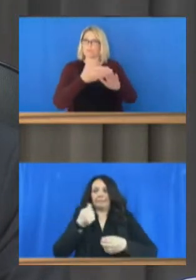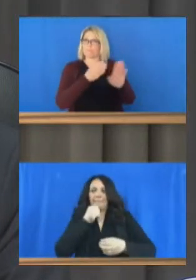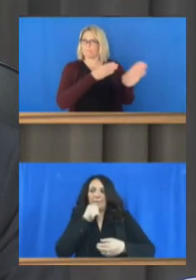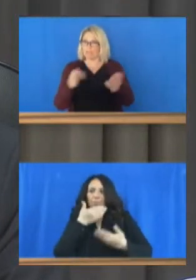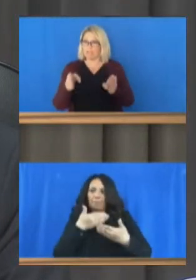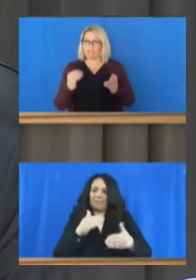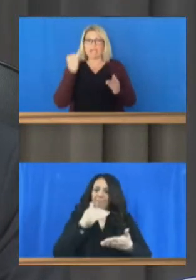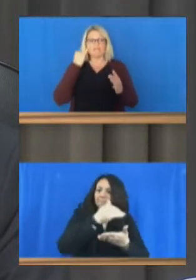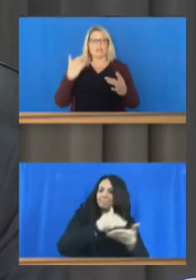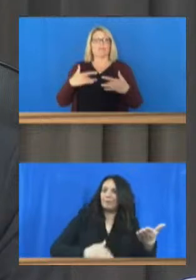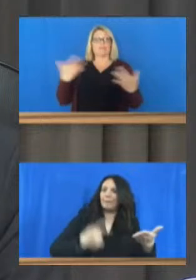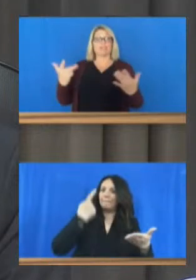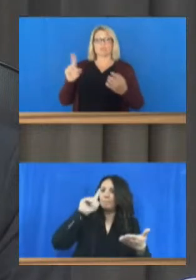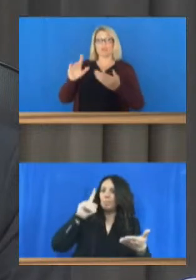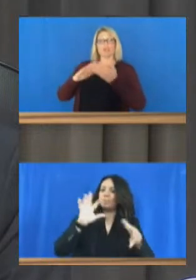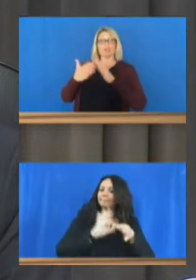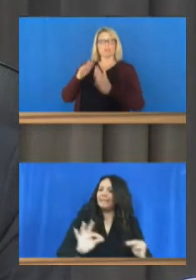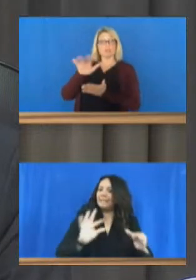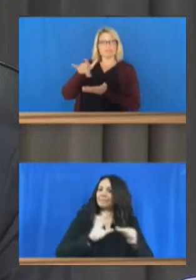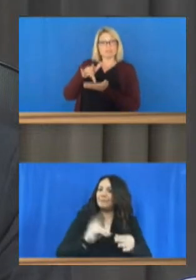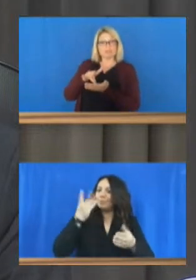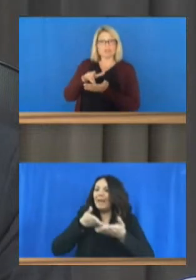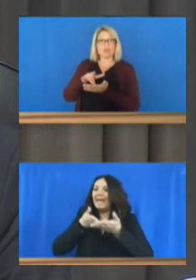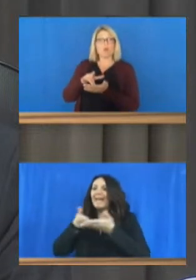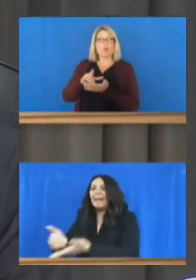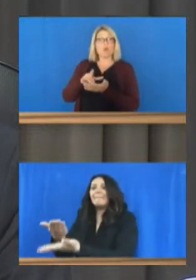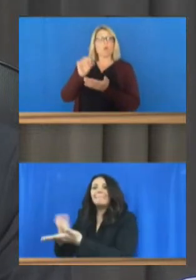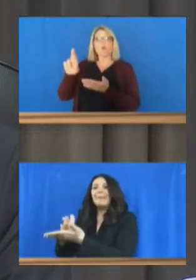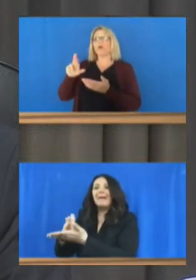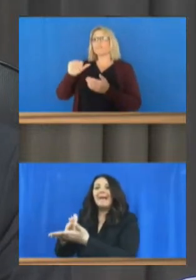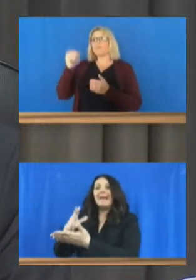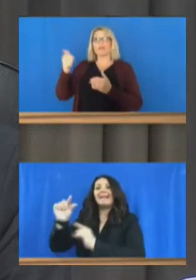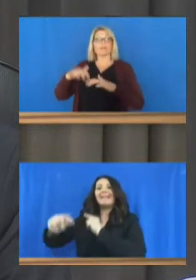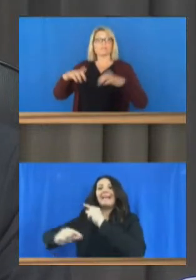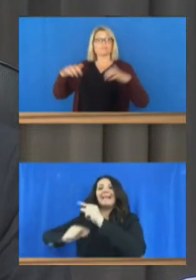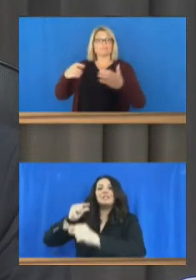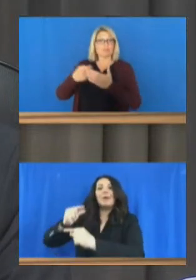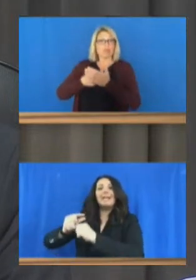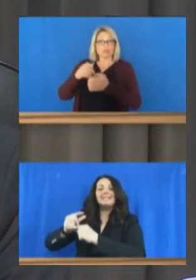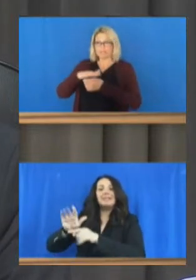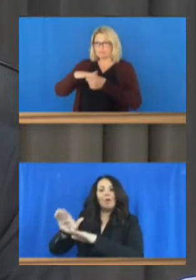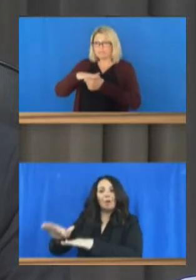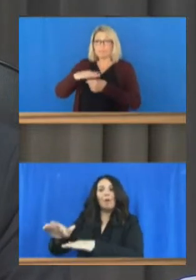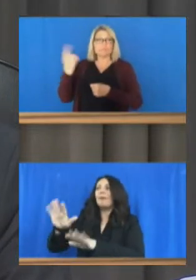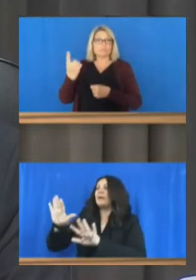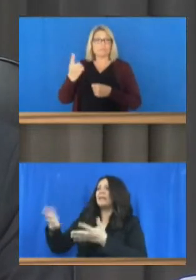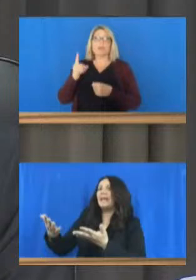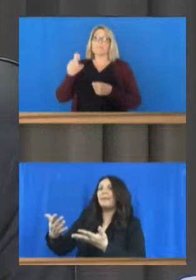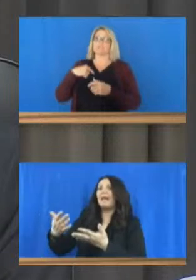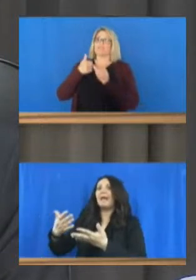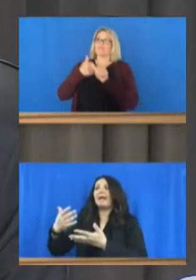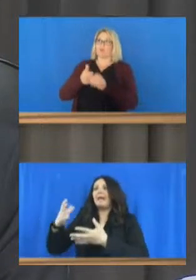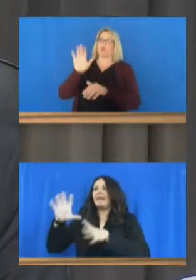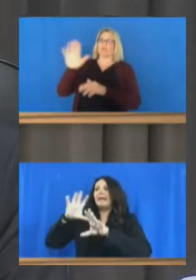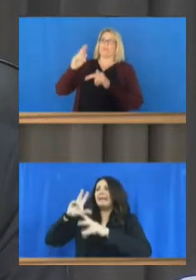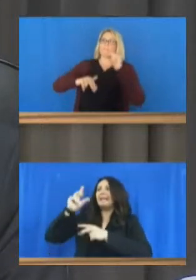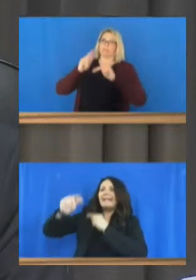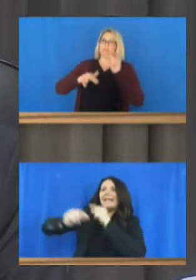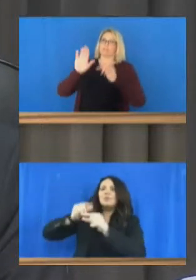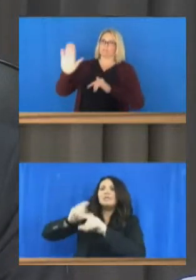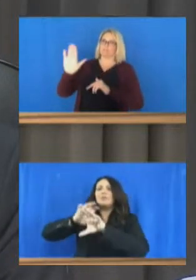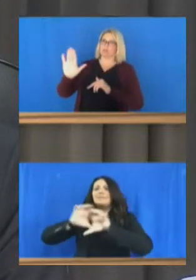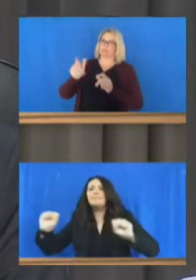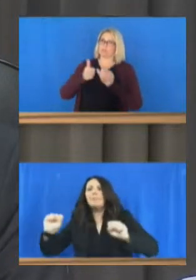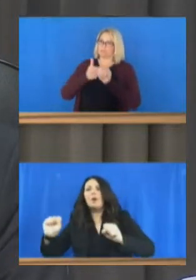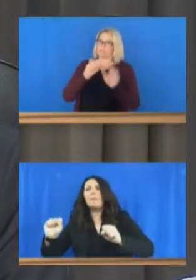Otherwise, smaller in-person ceremonies are permitted in the yellow alert level. Options for drive-through or drive-in ceremonies